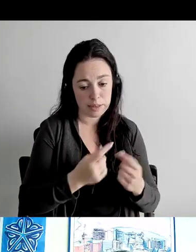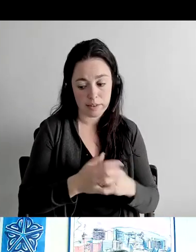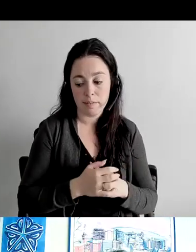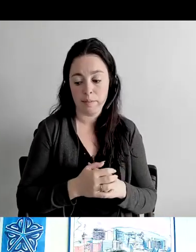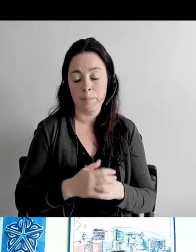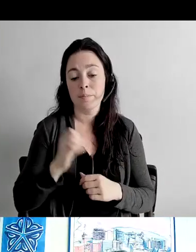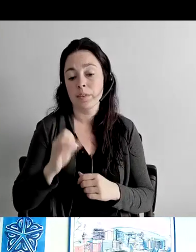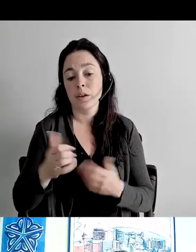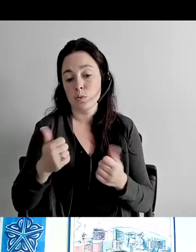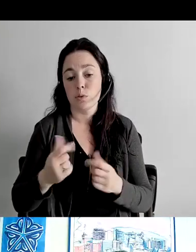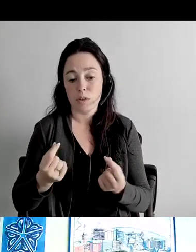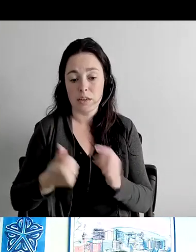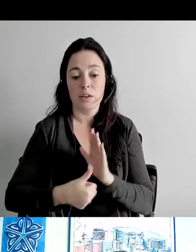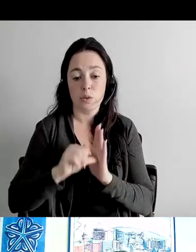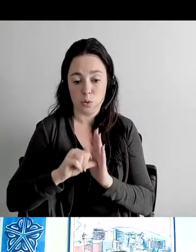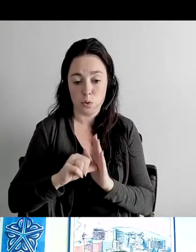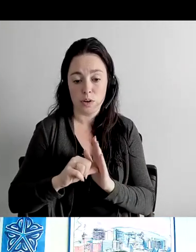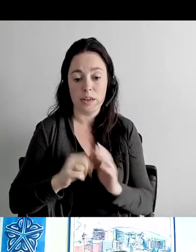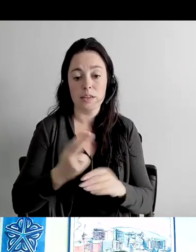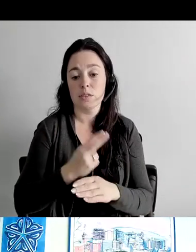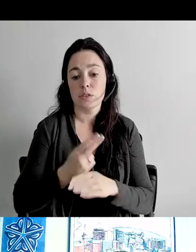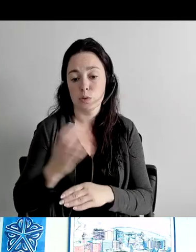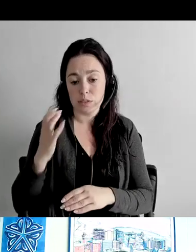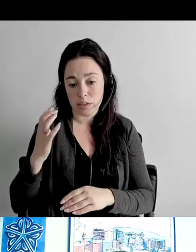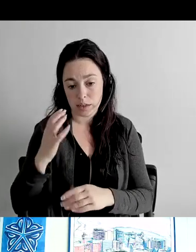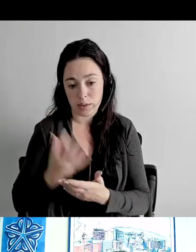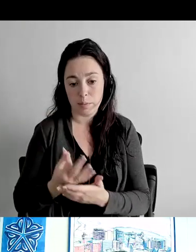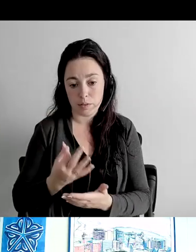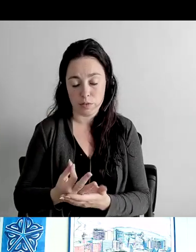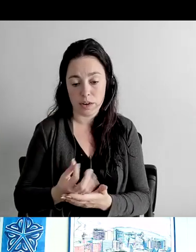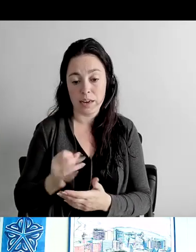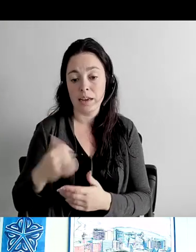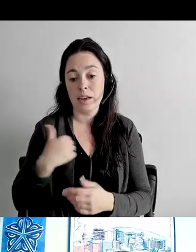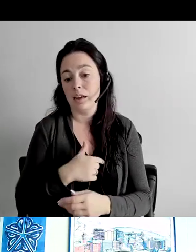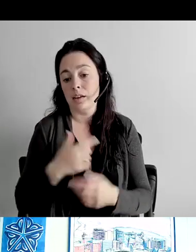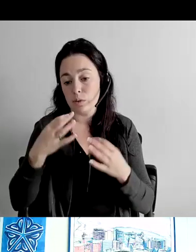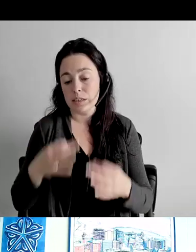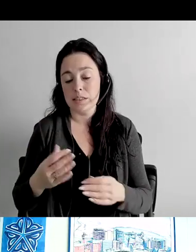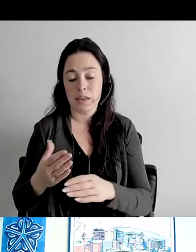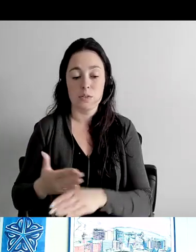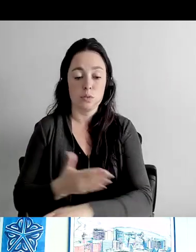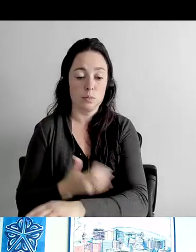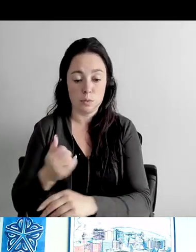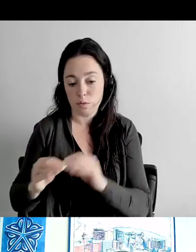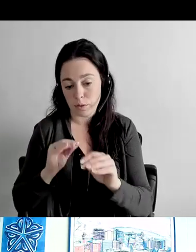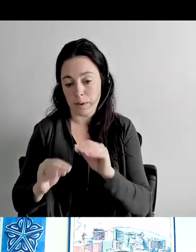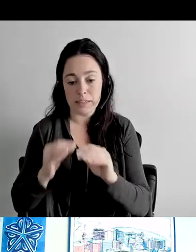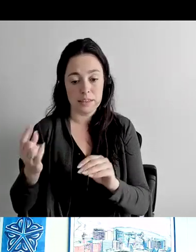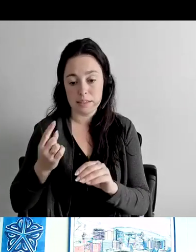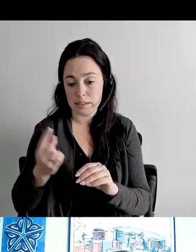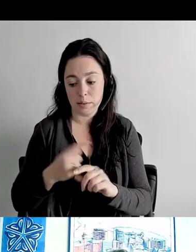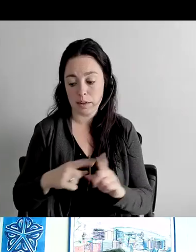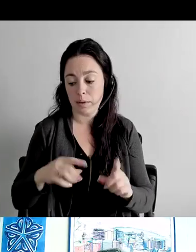we're earmarking is capital funding. If we decided to improve or maintain something and